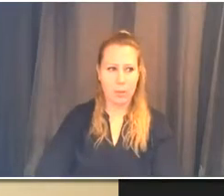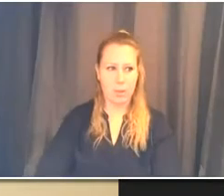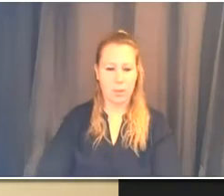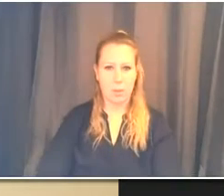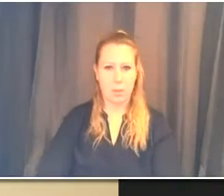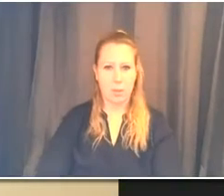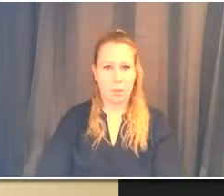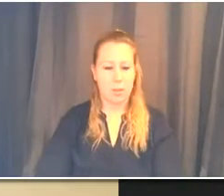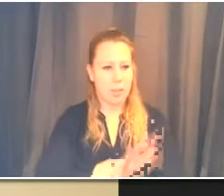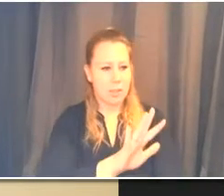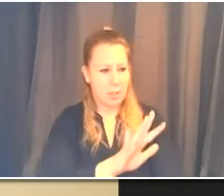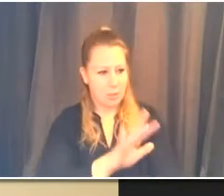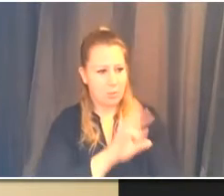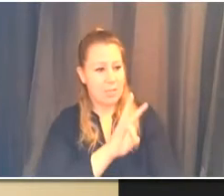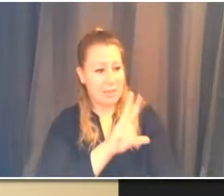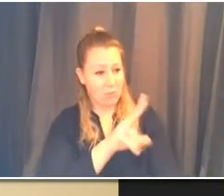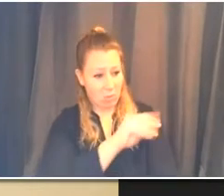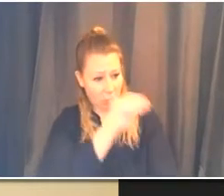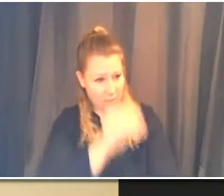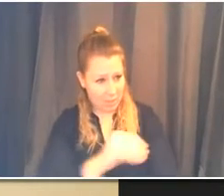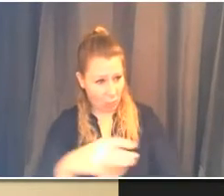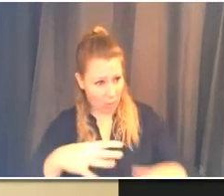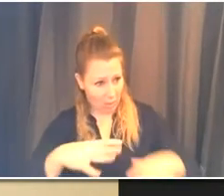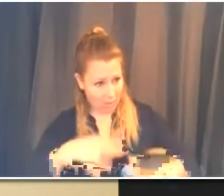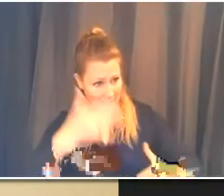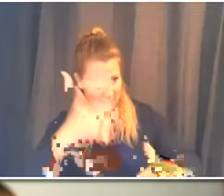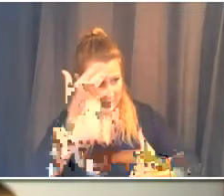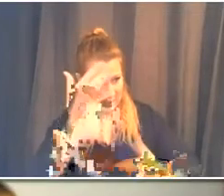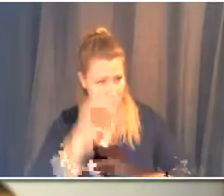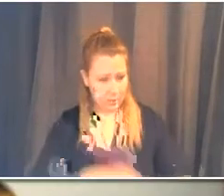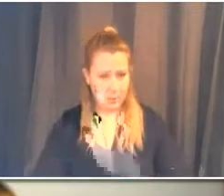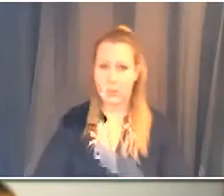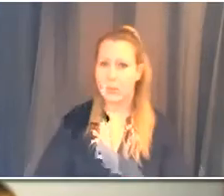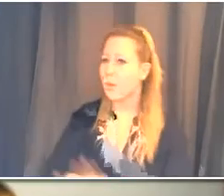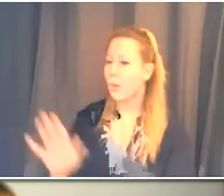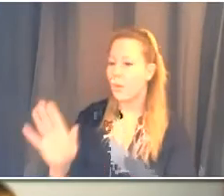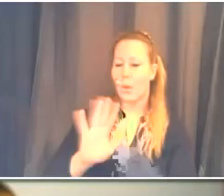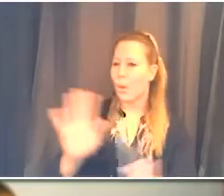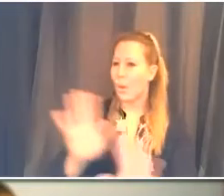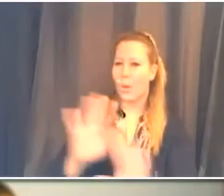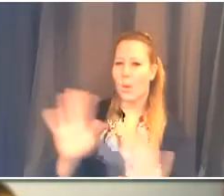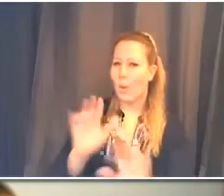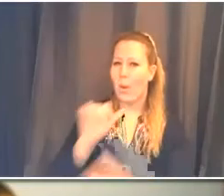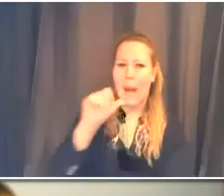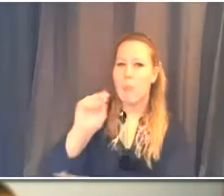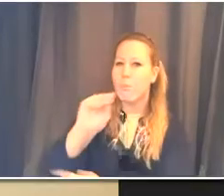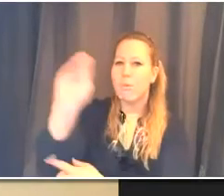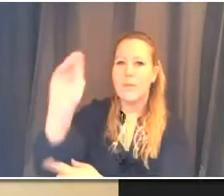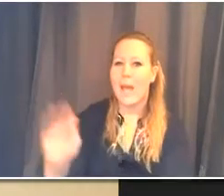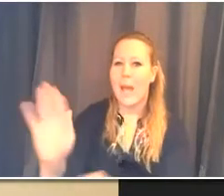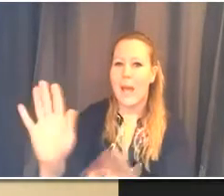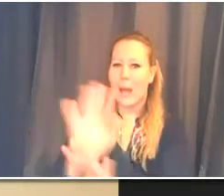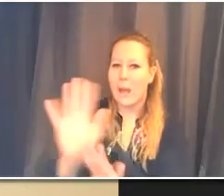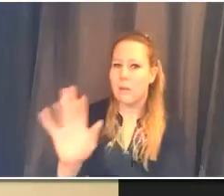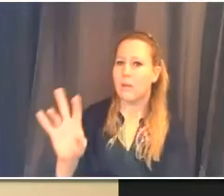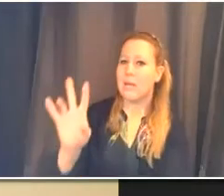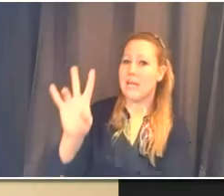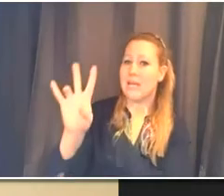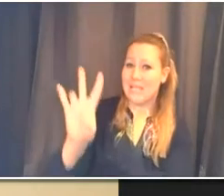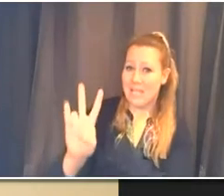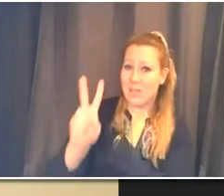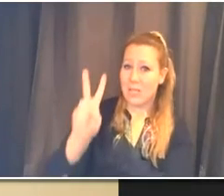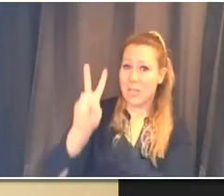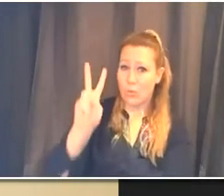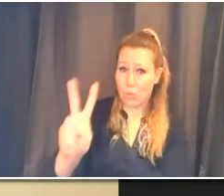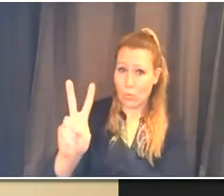right um and who filled those positions I'm sorry no one filled those positions no one did sure we always had one